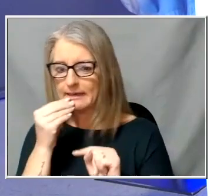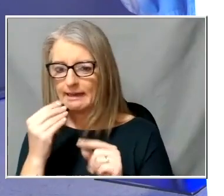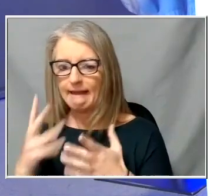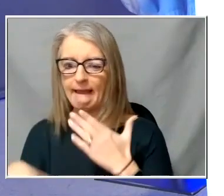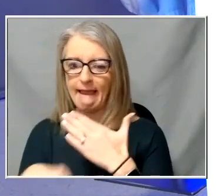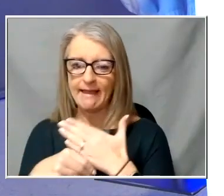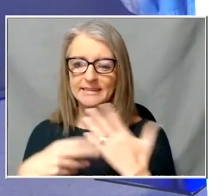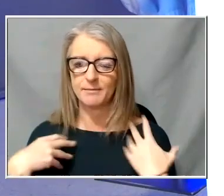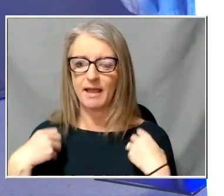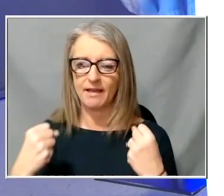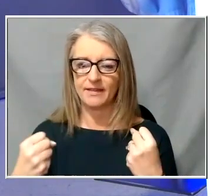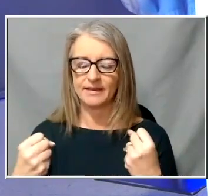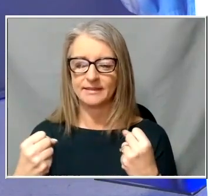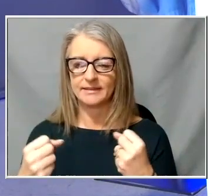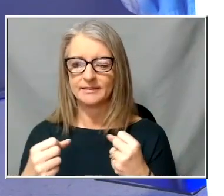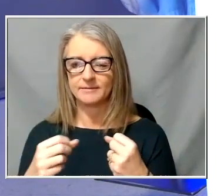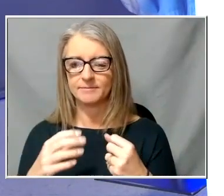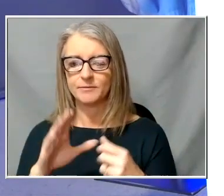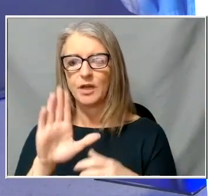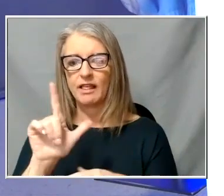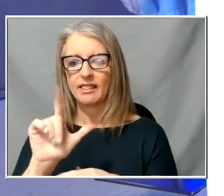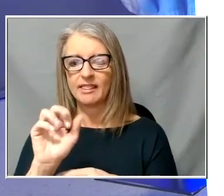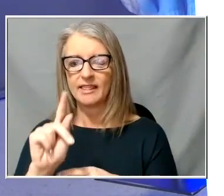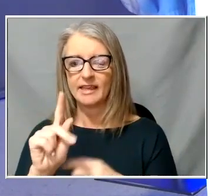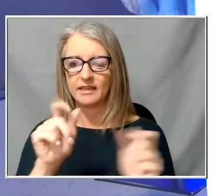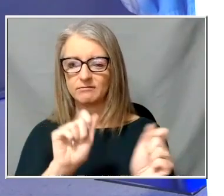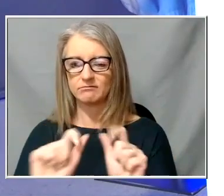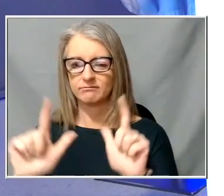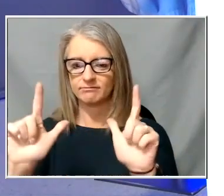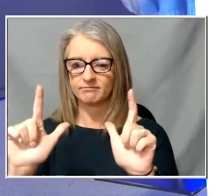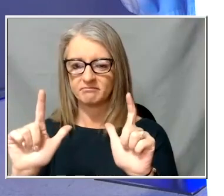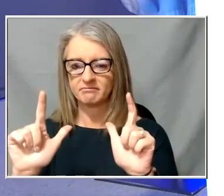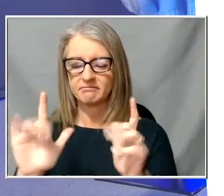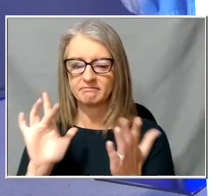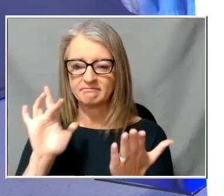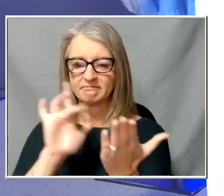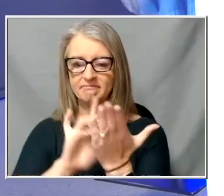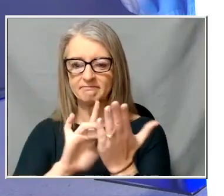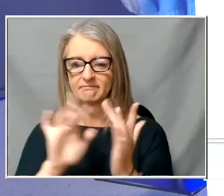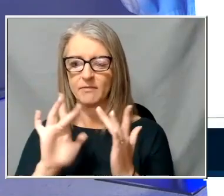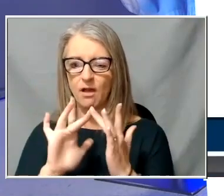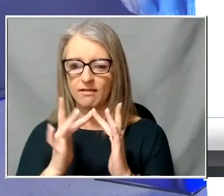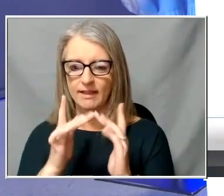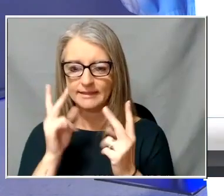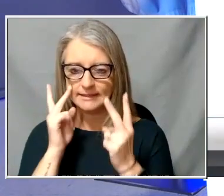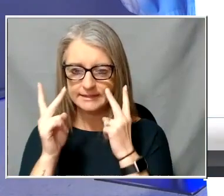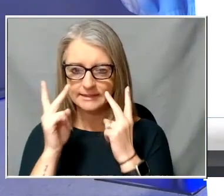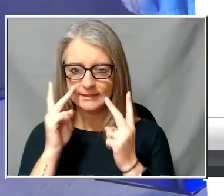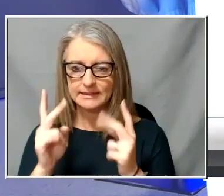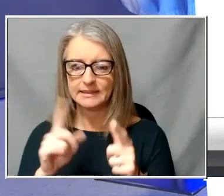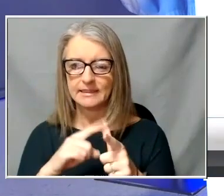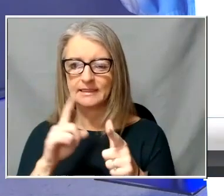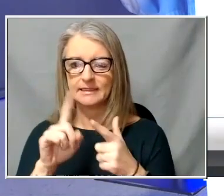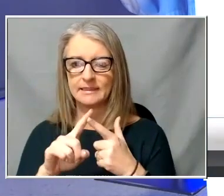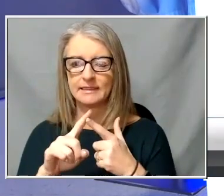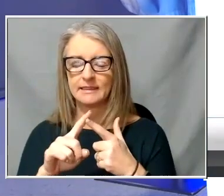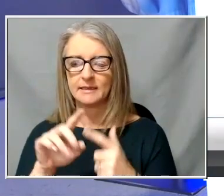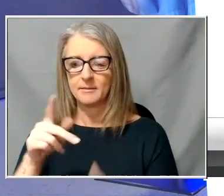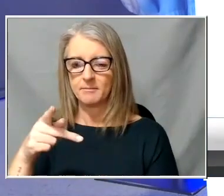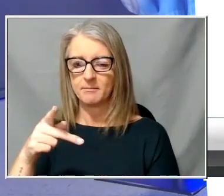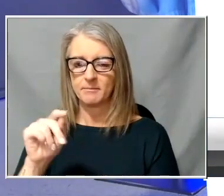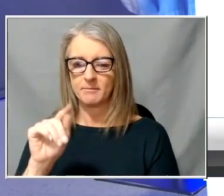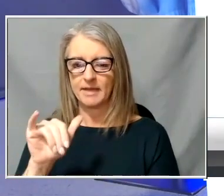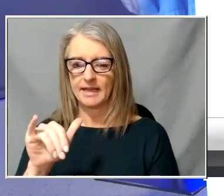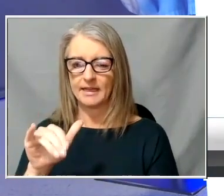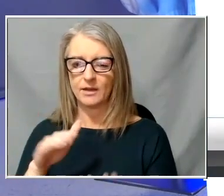and there. We're going to put a Bitly link up so that you could go to those recipes online. And then as Miss Pattie walks us